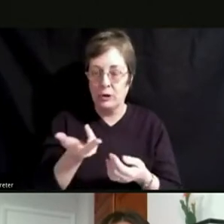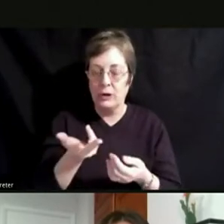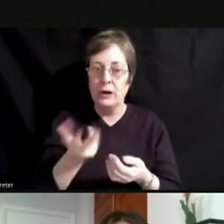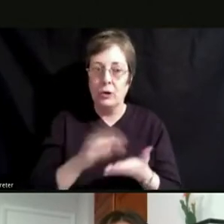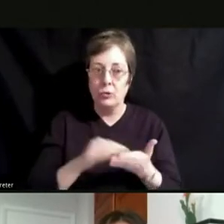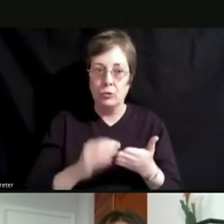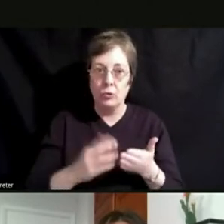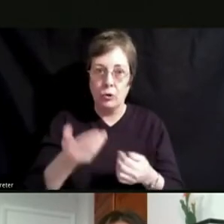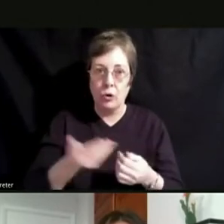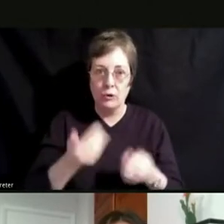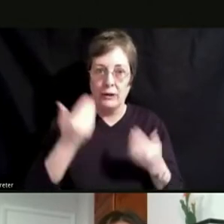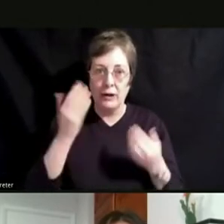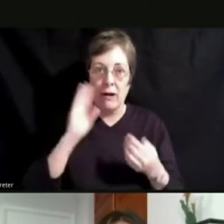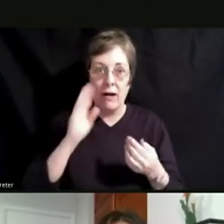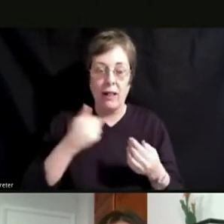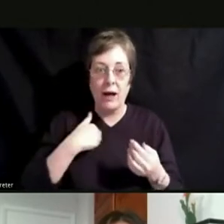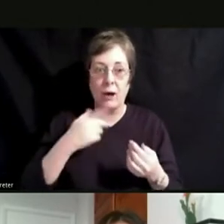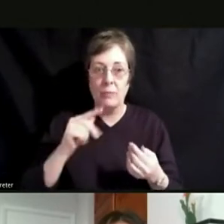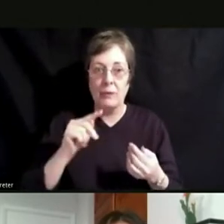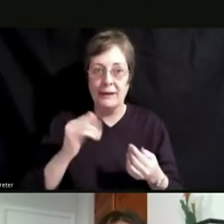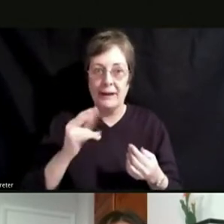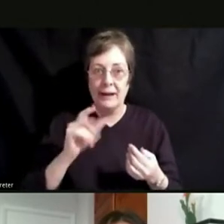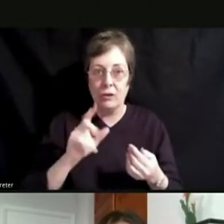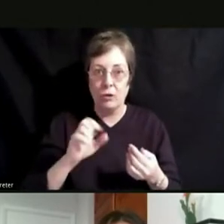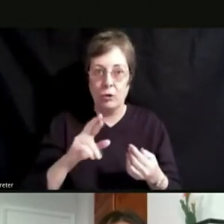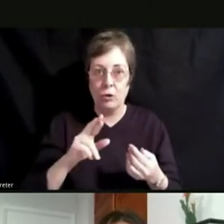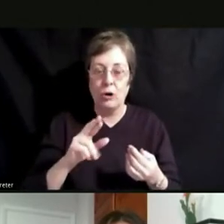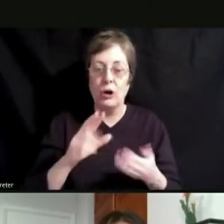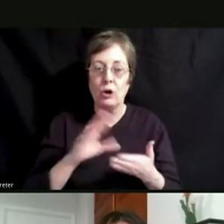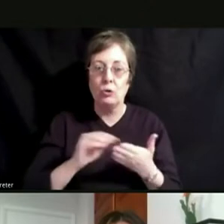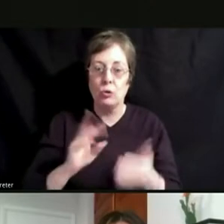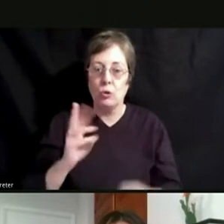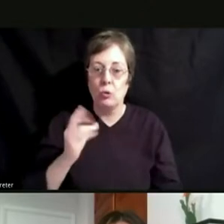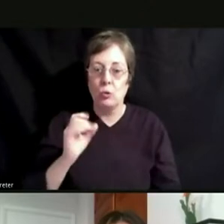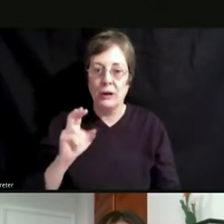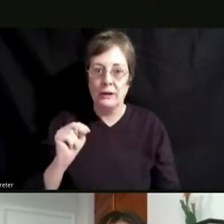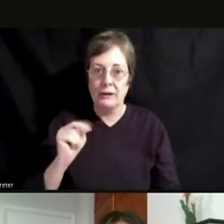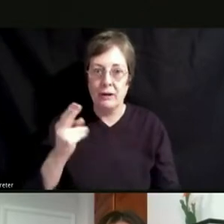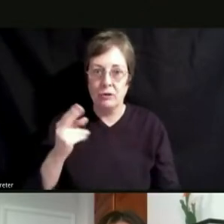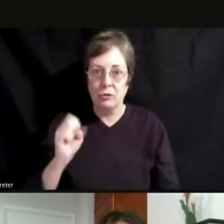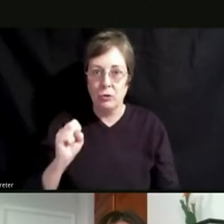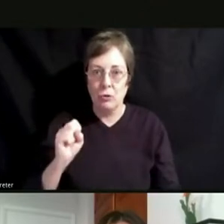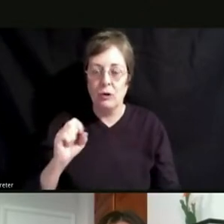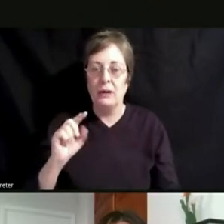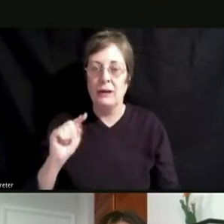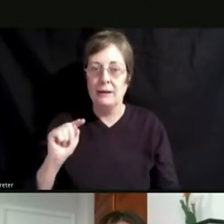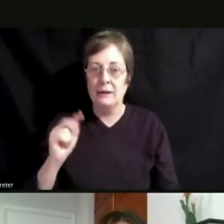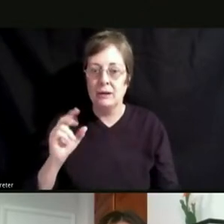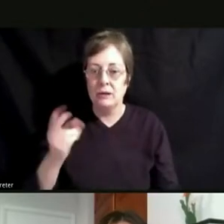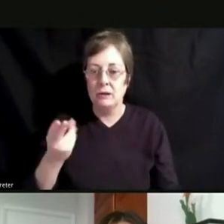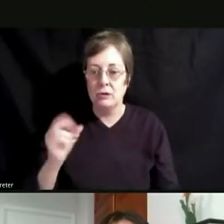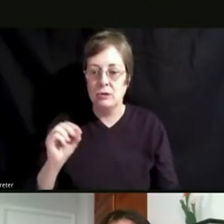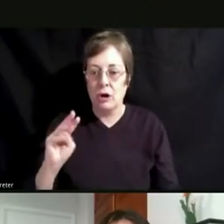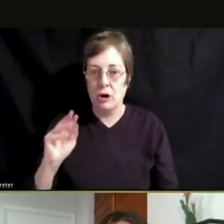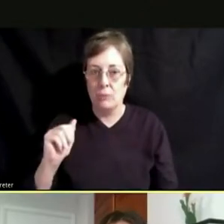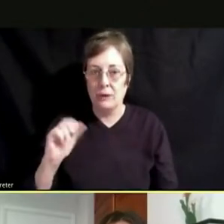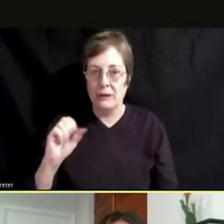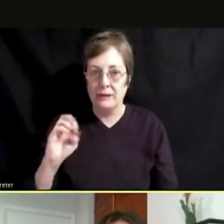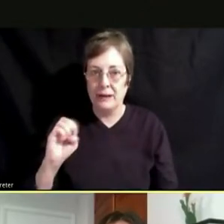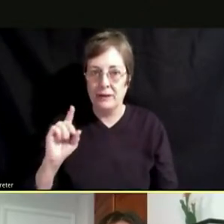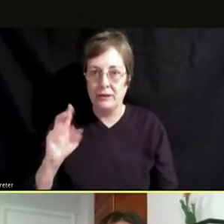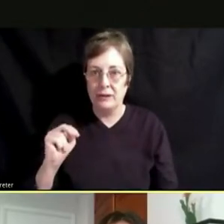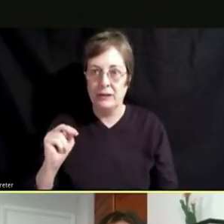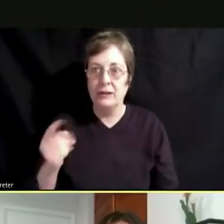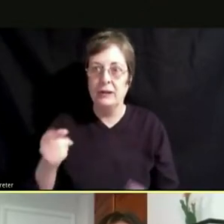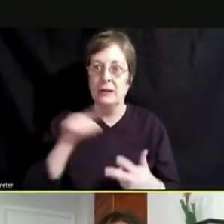a senior at Wheaton High School and Thomas Edison. And I'm Marcelo, a senior at Northwest High School. And I'm Ashley,